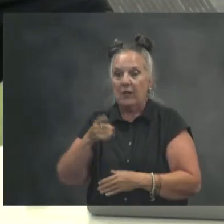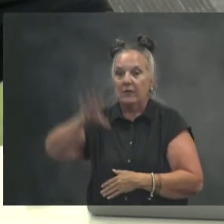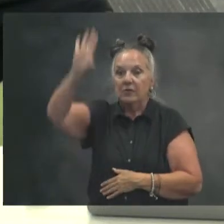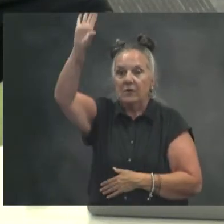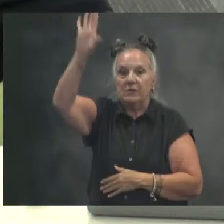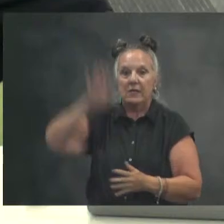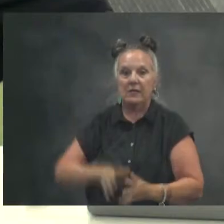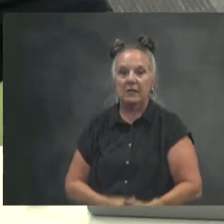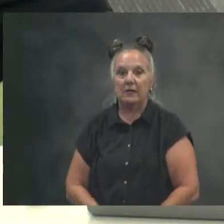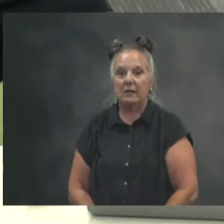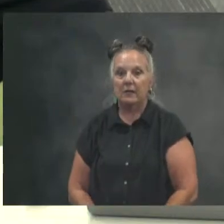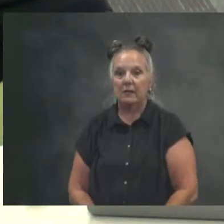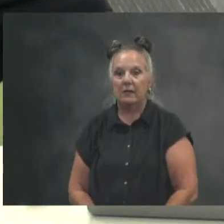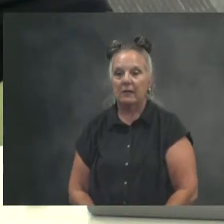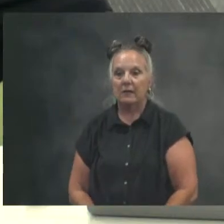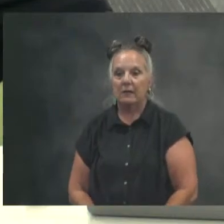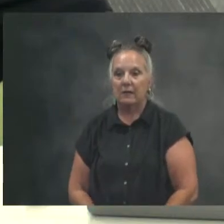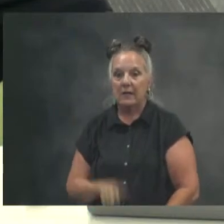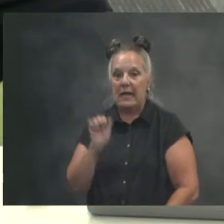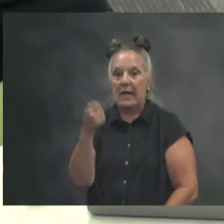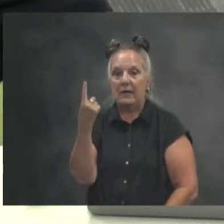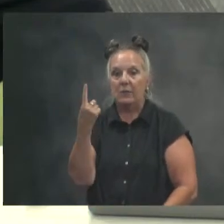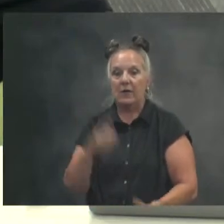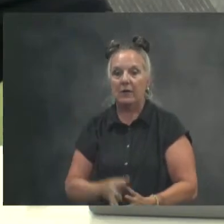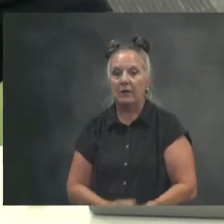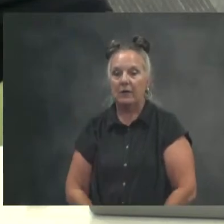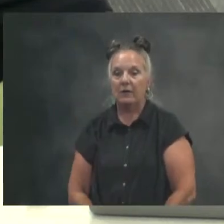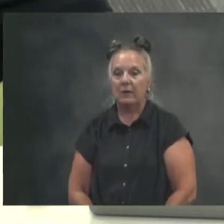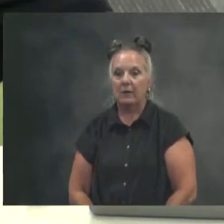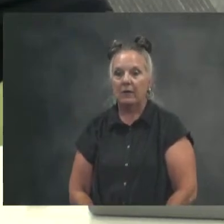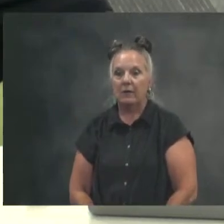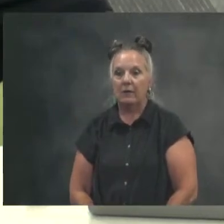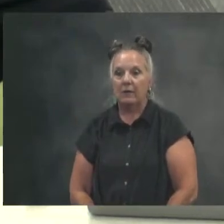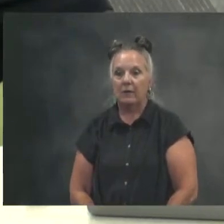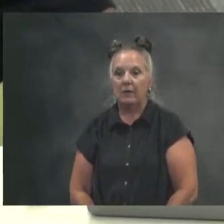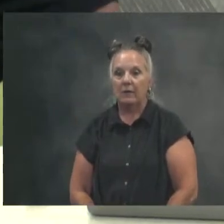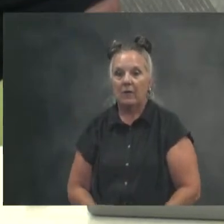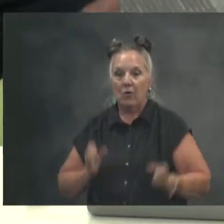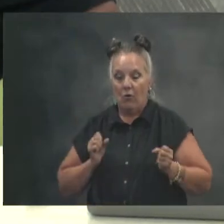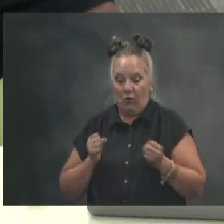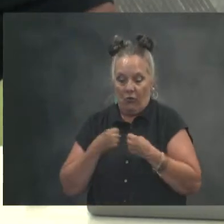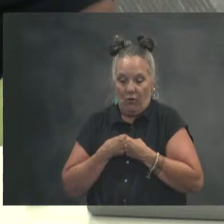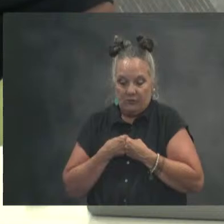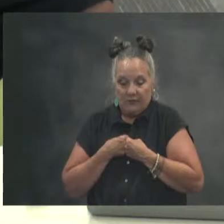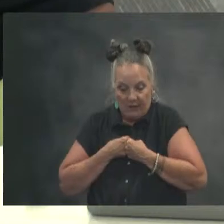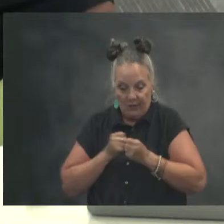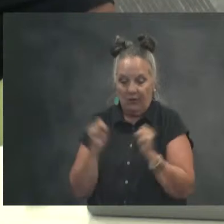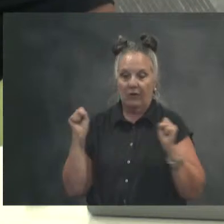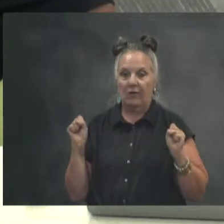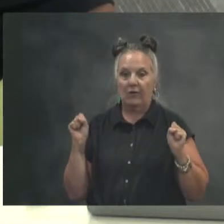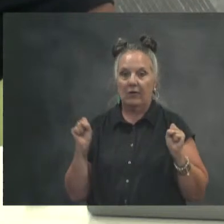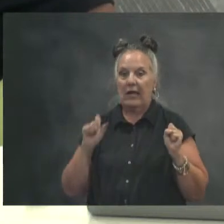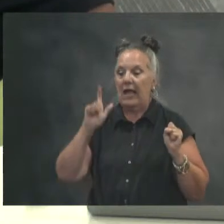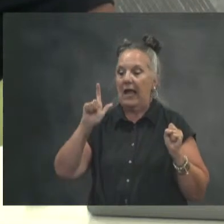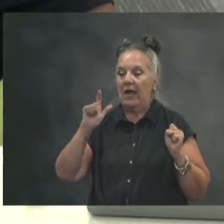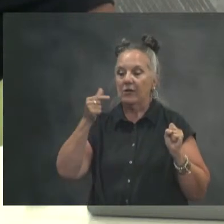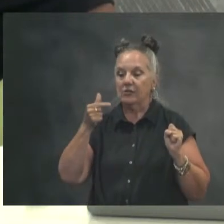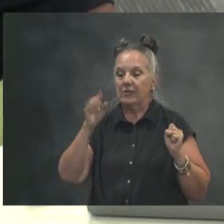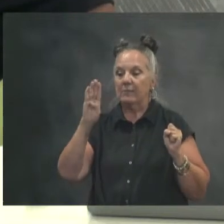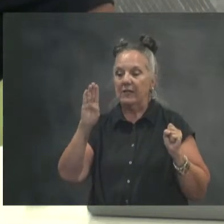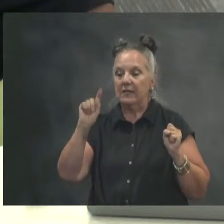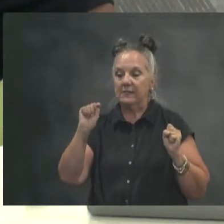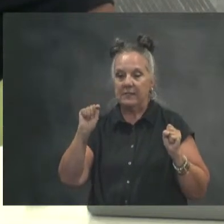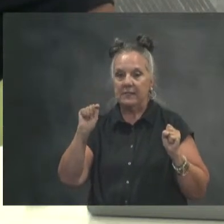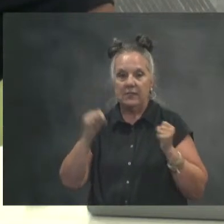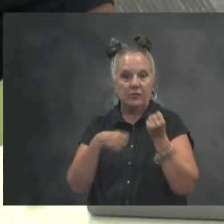hand? Anybody? Do we have any in the closet or out of the closet LGBT supporters that